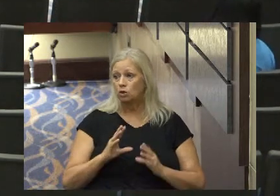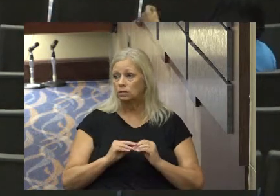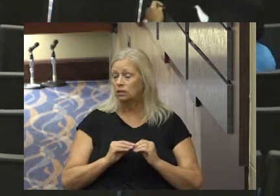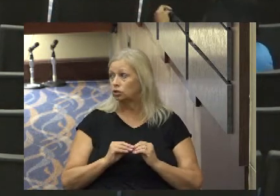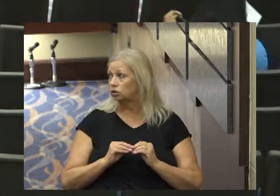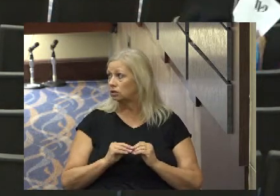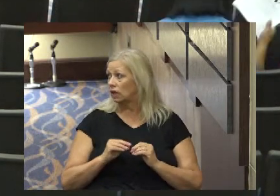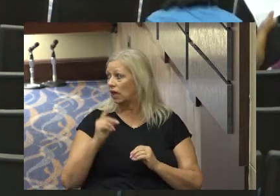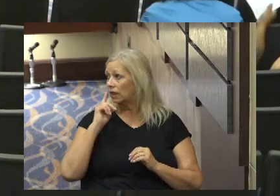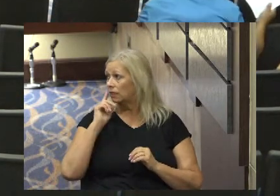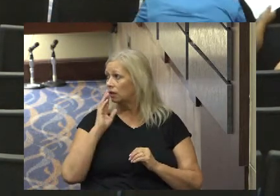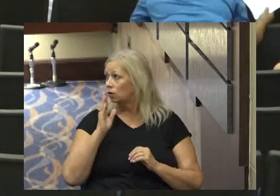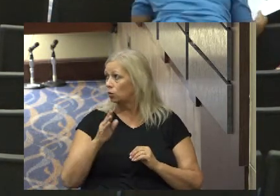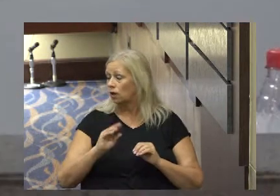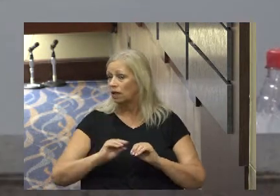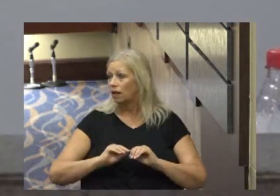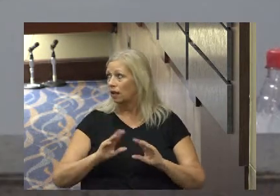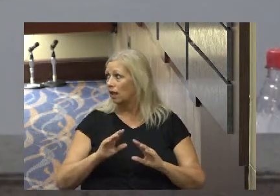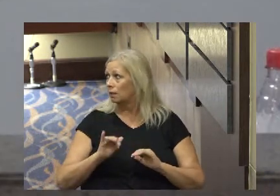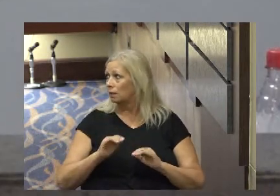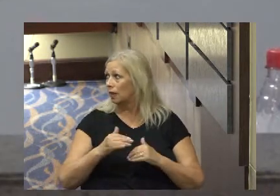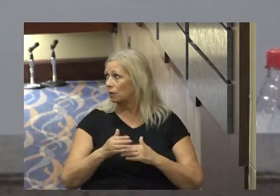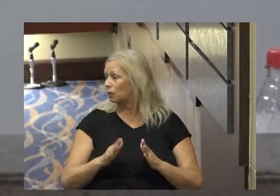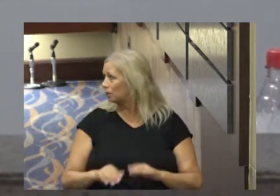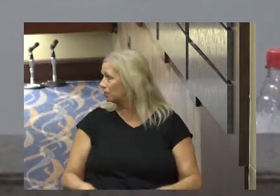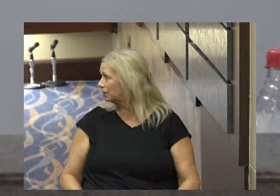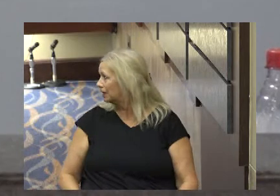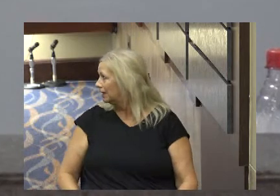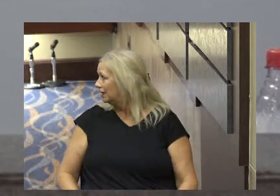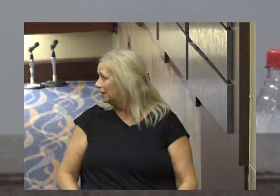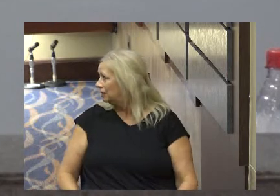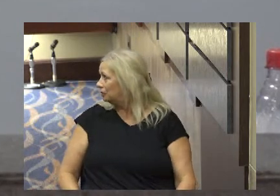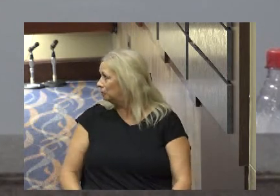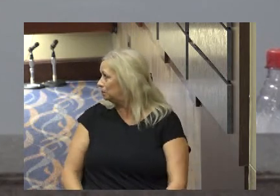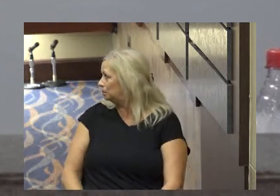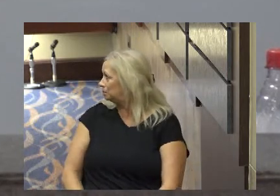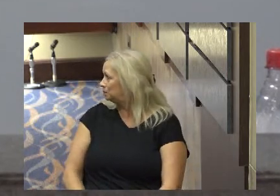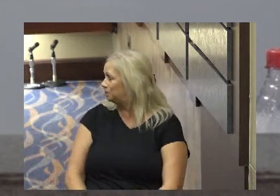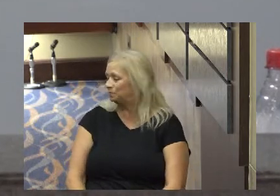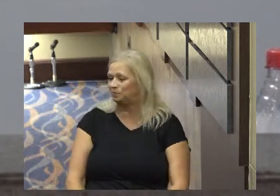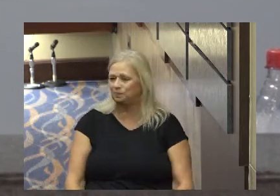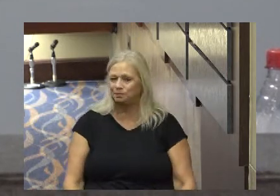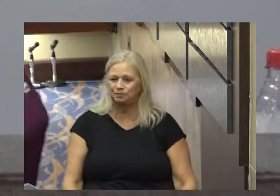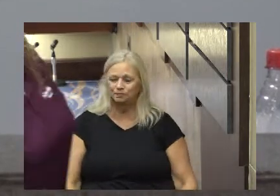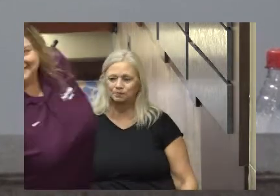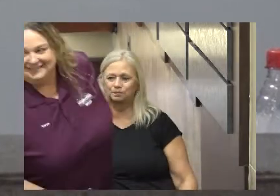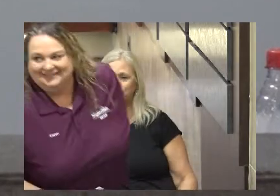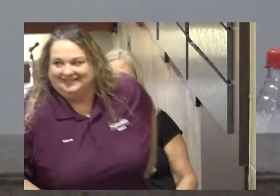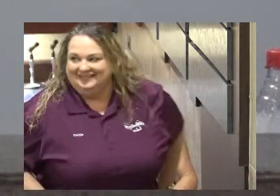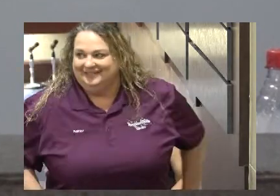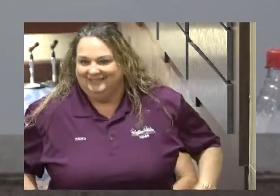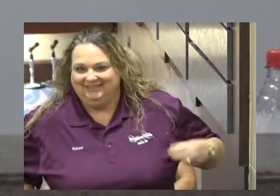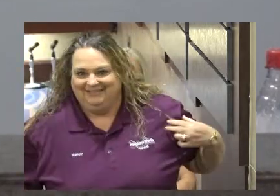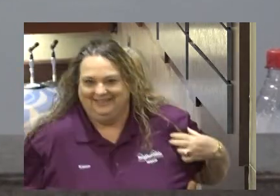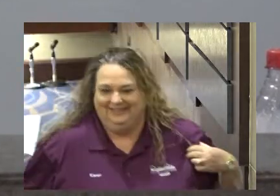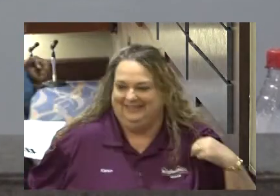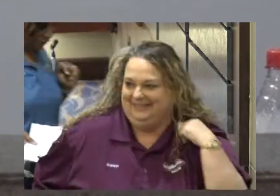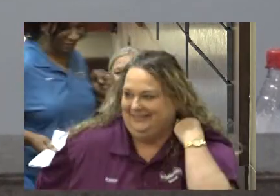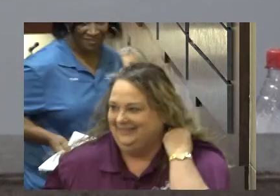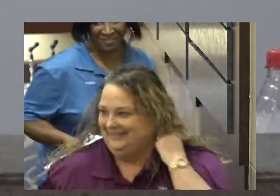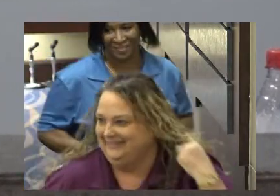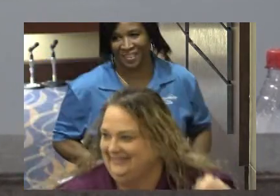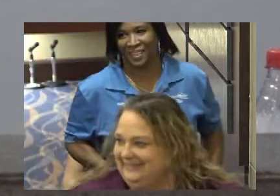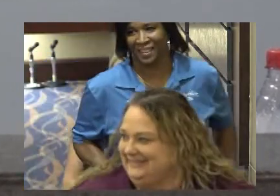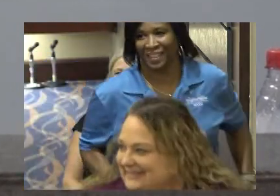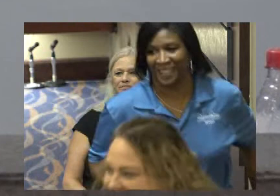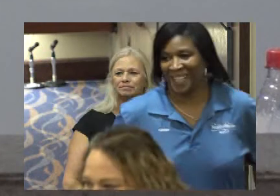which I think is going to light up the whole room. Get out of here. Lightning. It's a good Tag one. on the bad